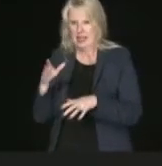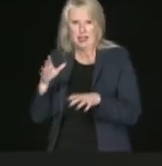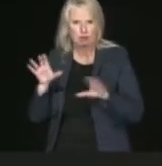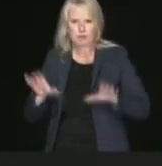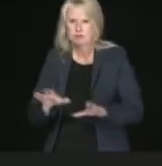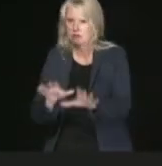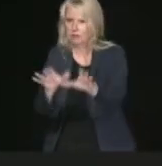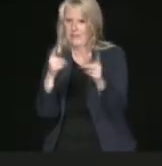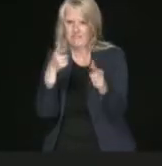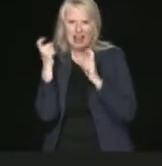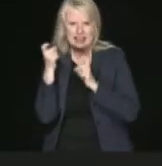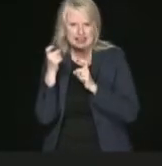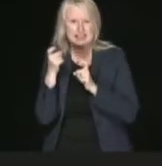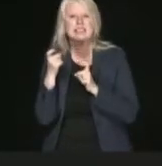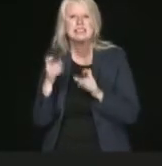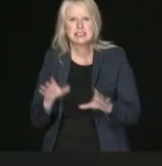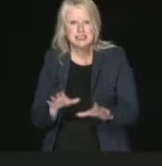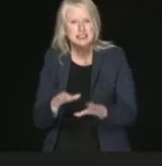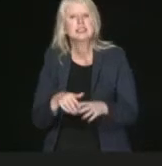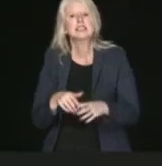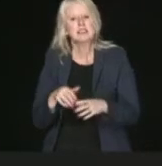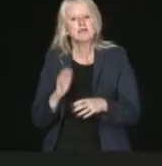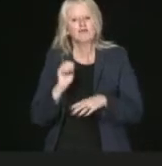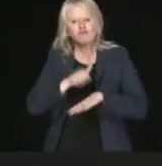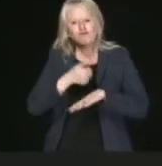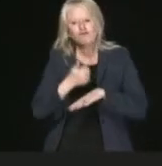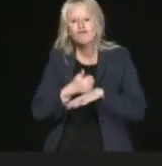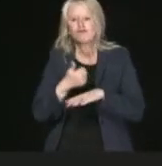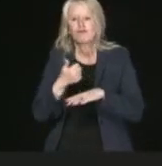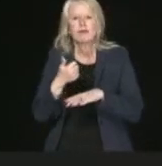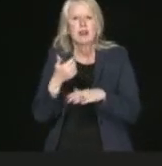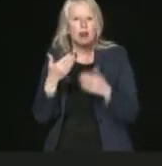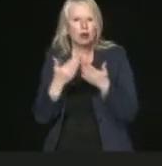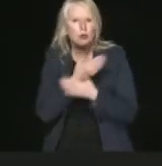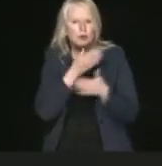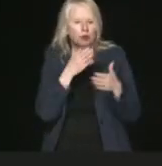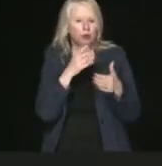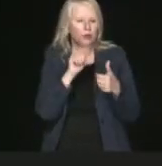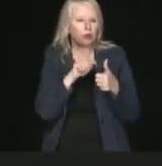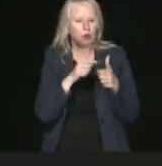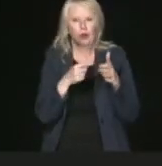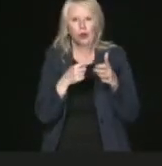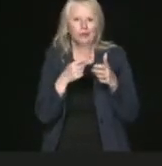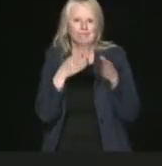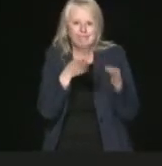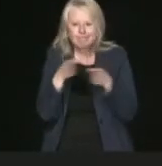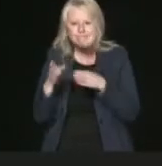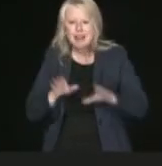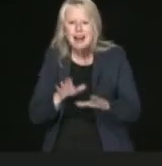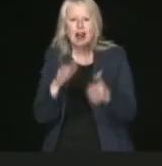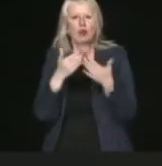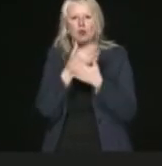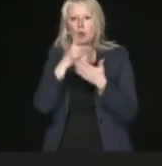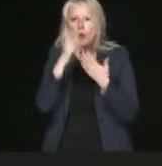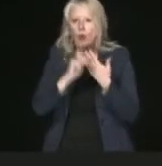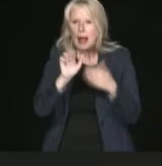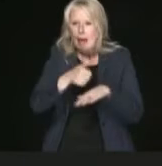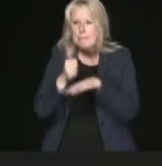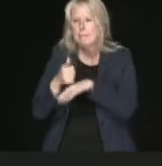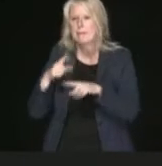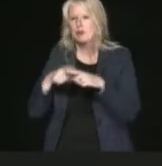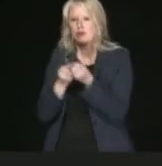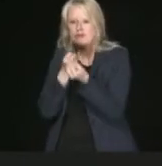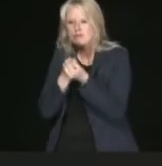very quickly in order to create new methods and new programs to deliver aid to a huge number